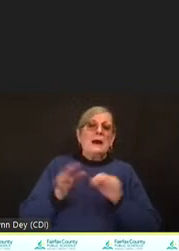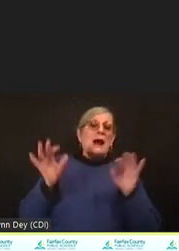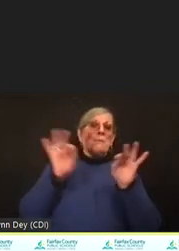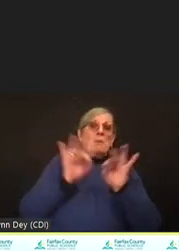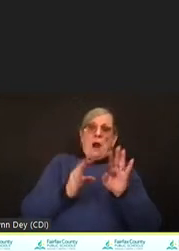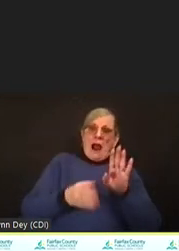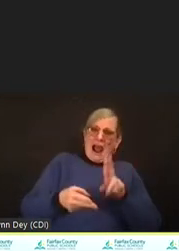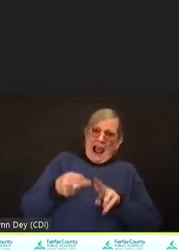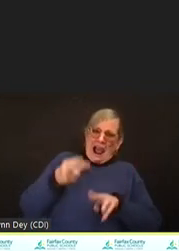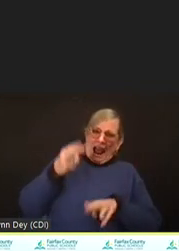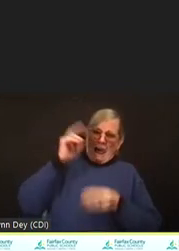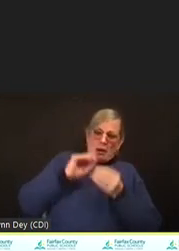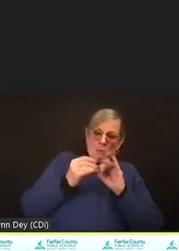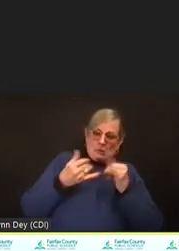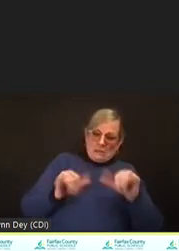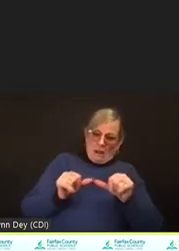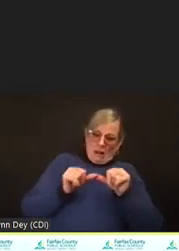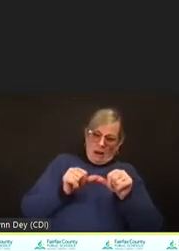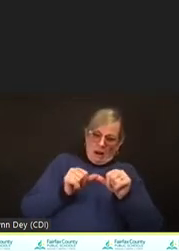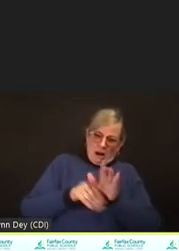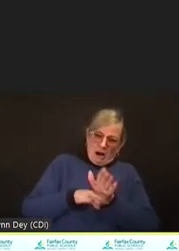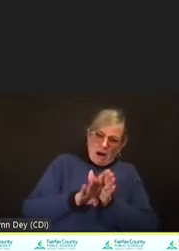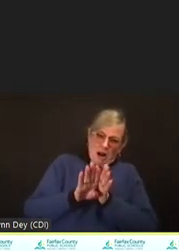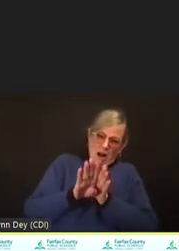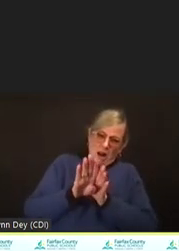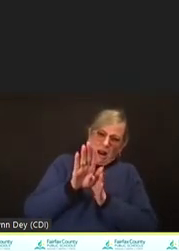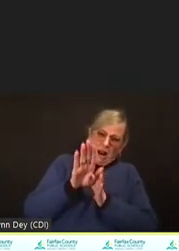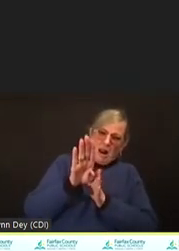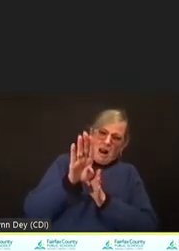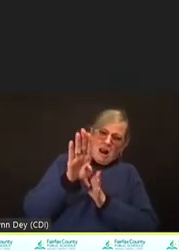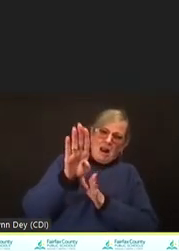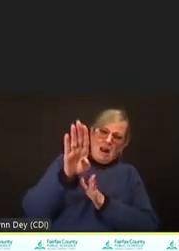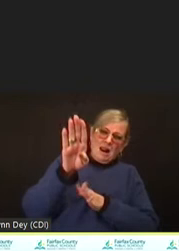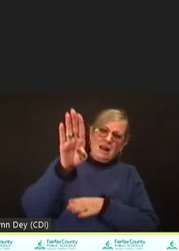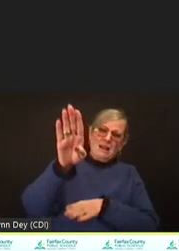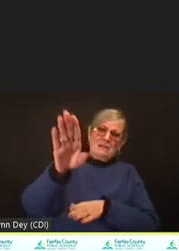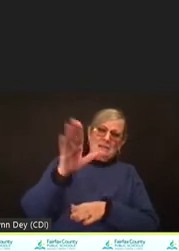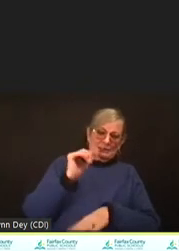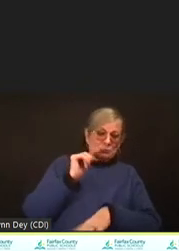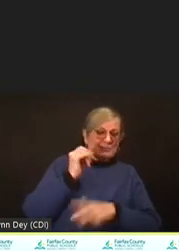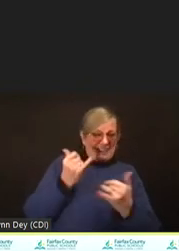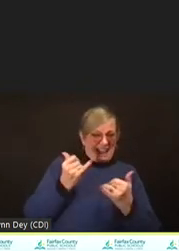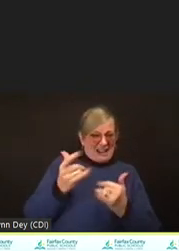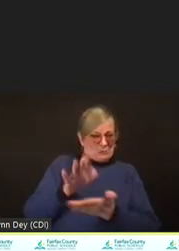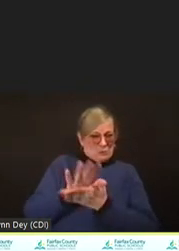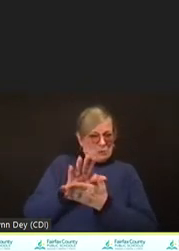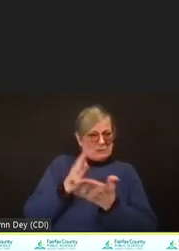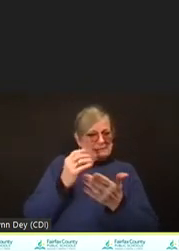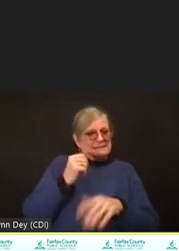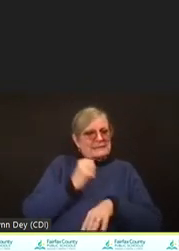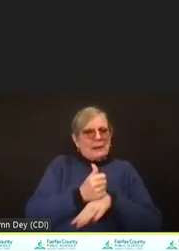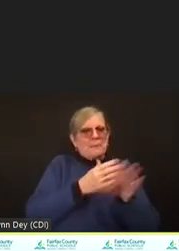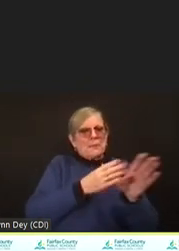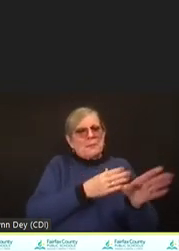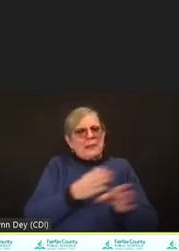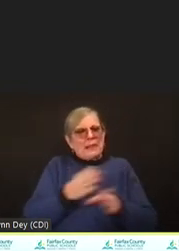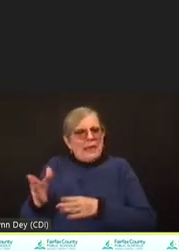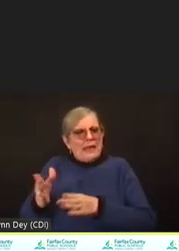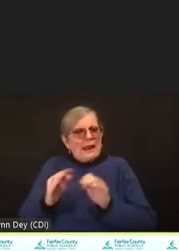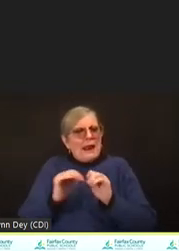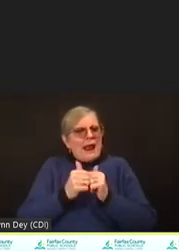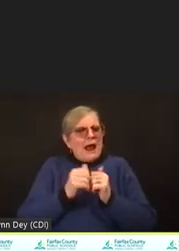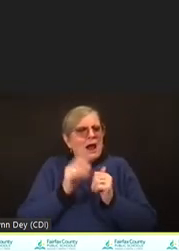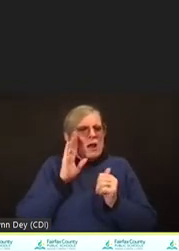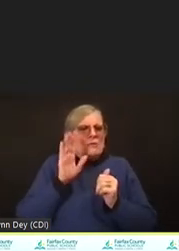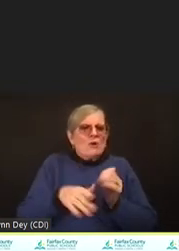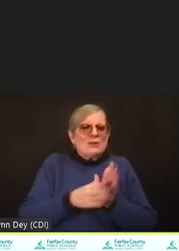work together with them and produce a roadmap that can help all of us, because we're all eager for the time when we can have